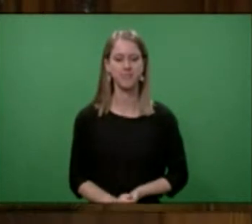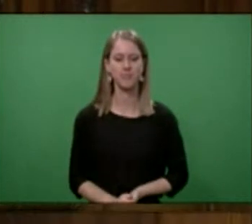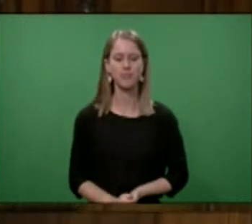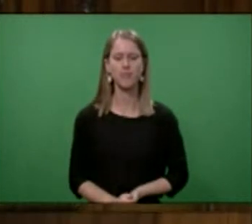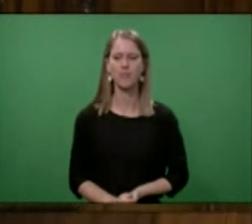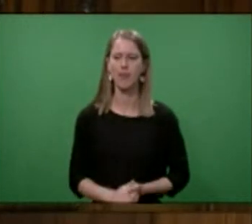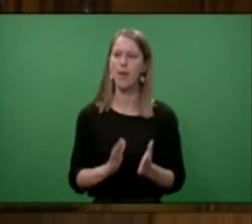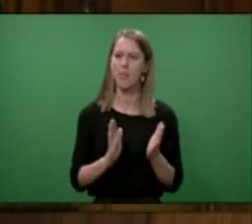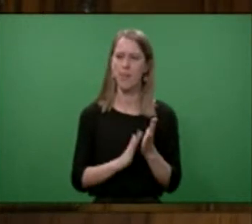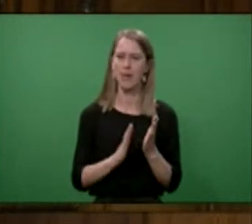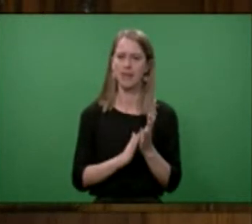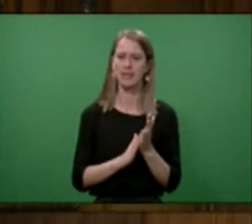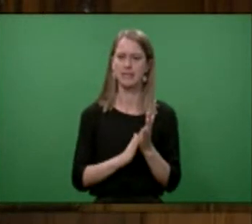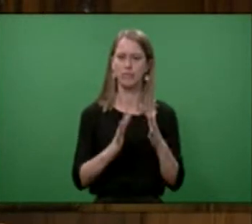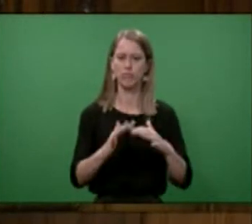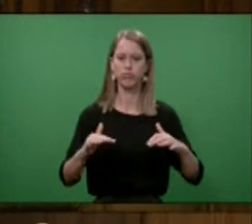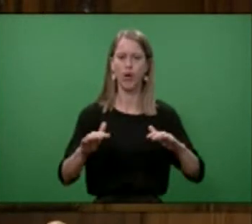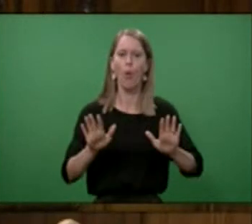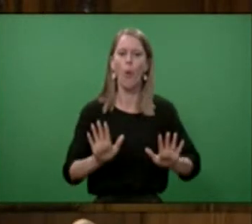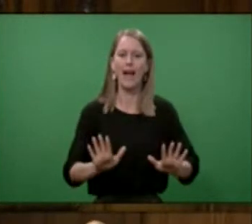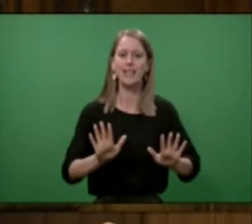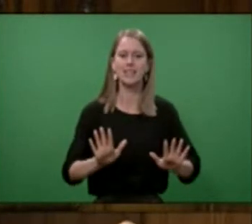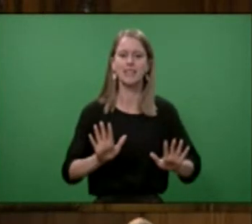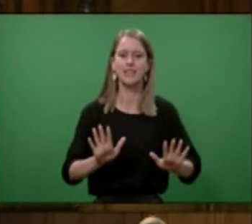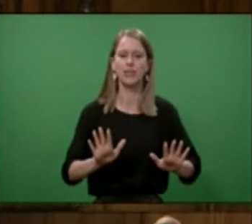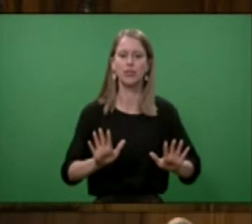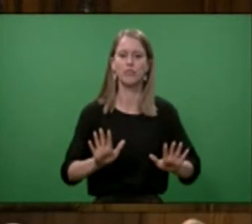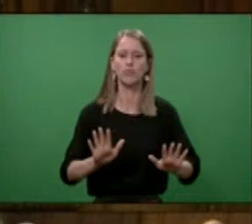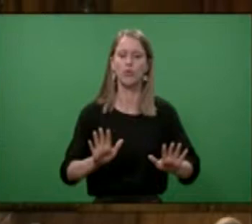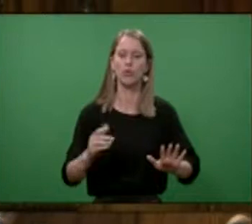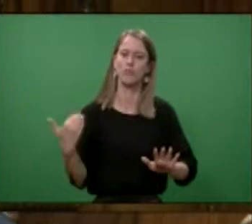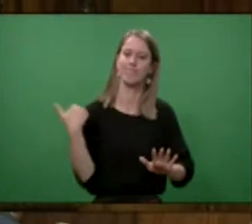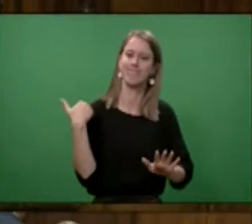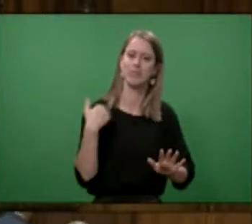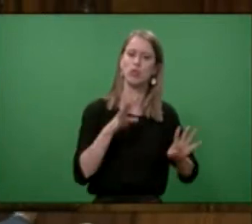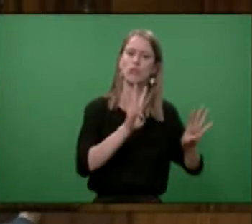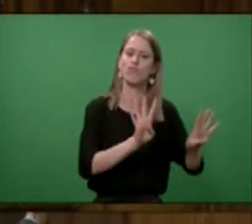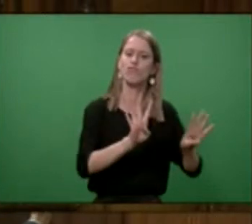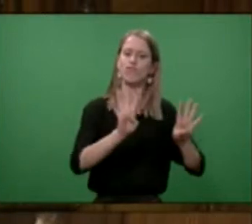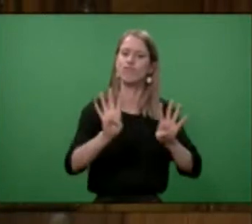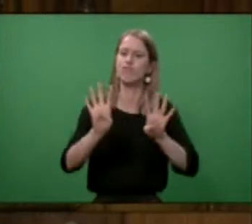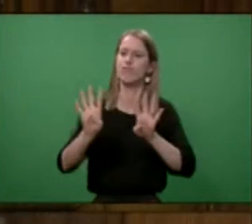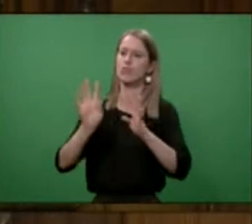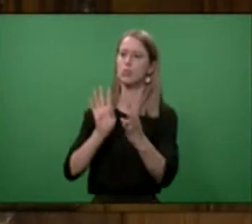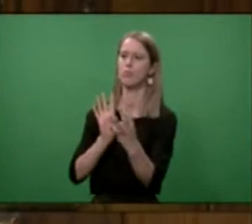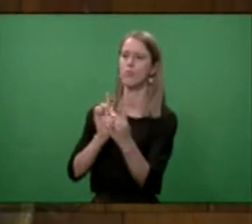Members, the House will now wait for the summons to attend on Her Excellency the Governor-General.